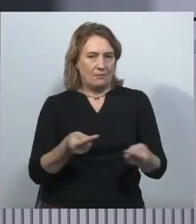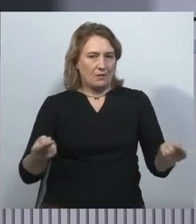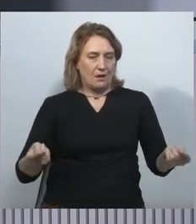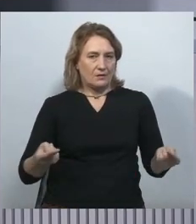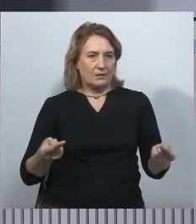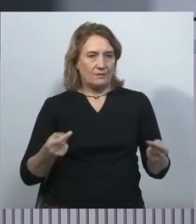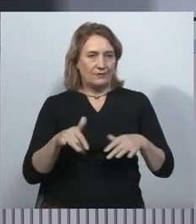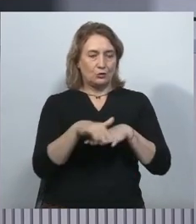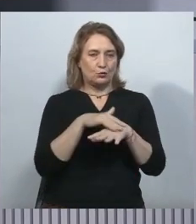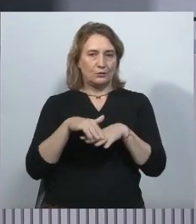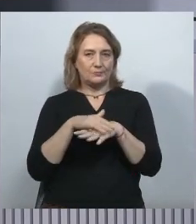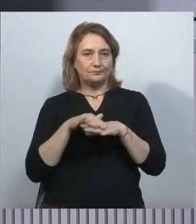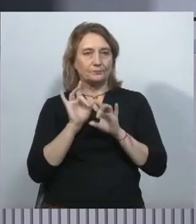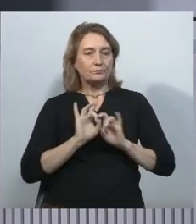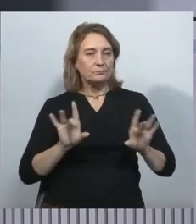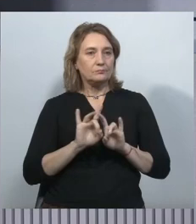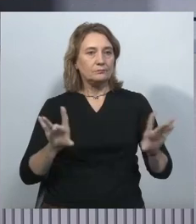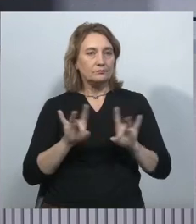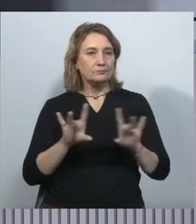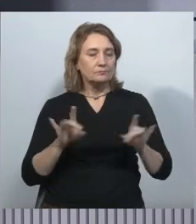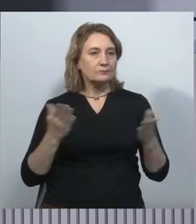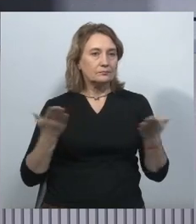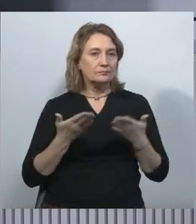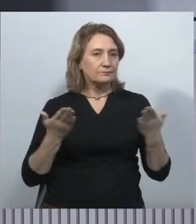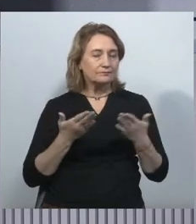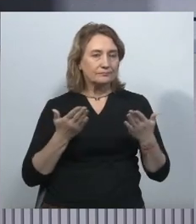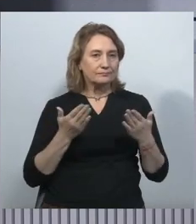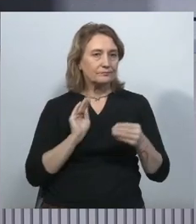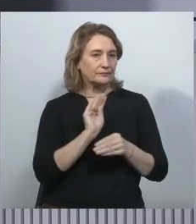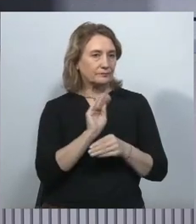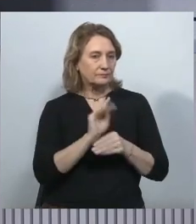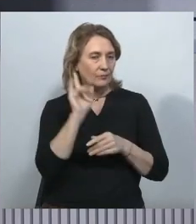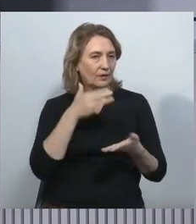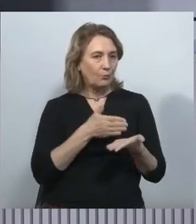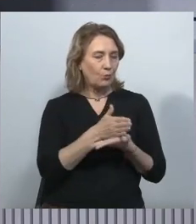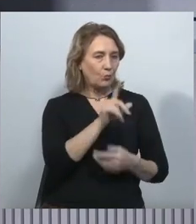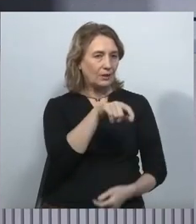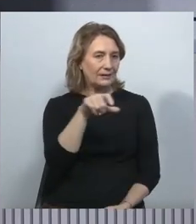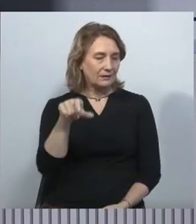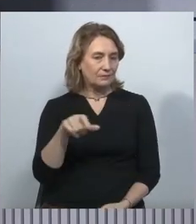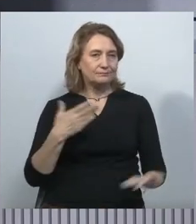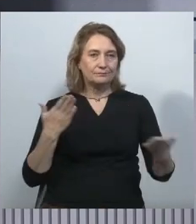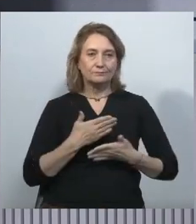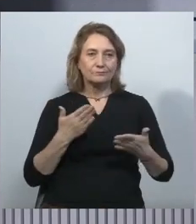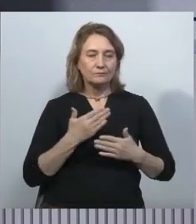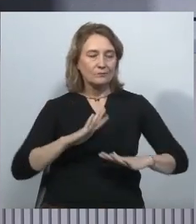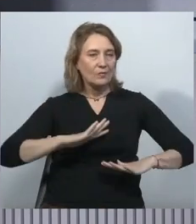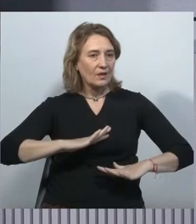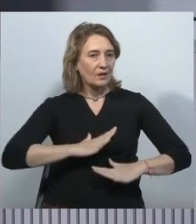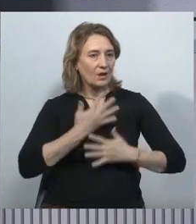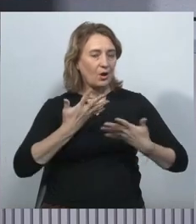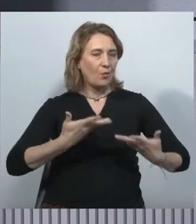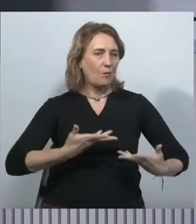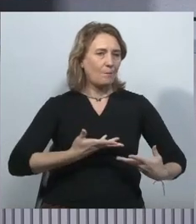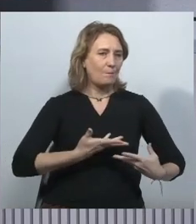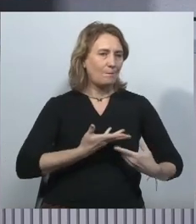bad influence to the society, either you know, spread some fake about a politician